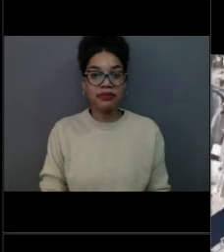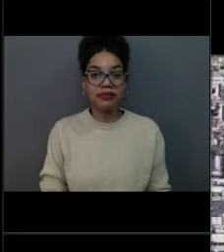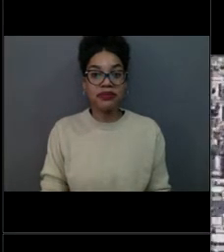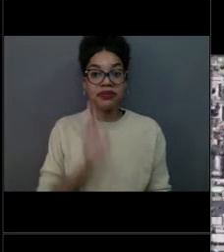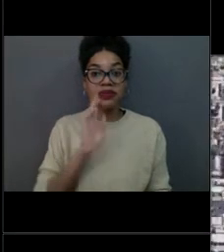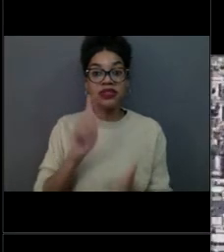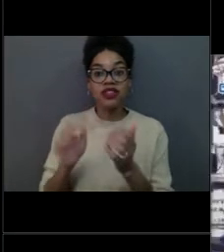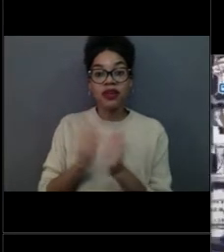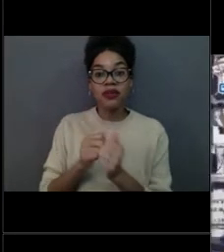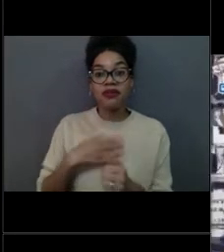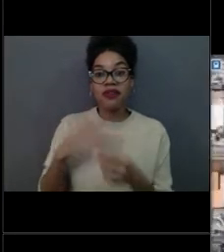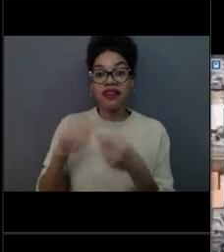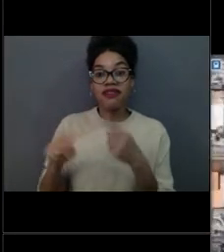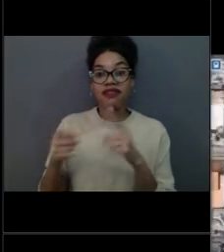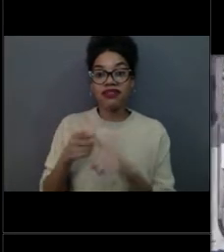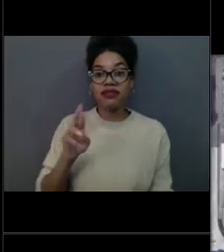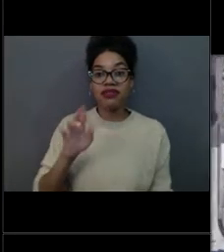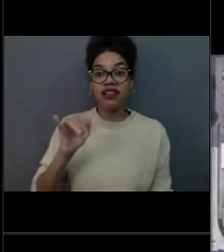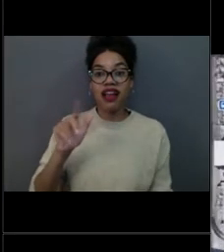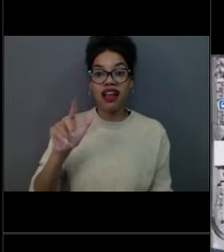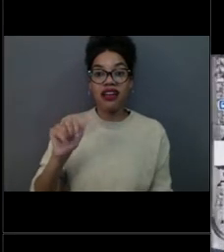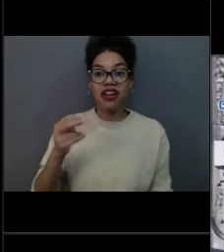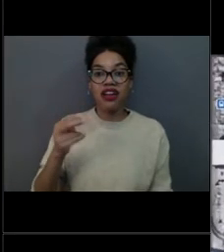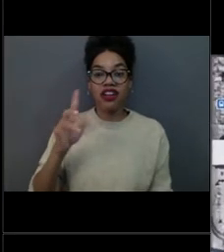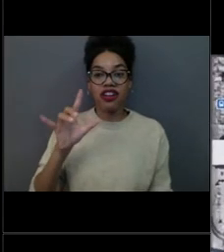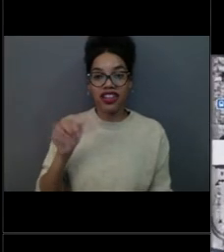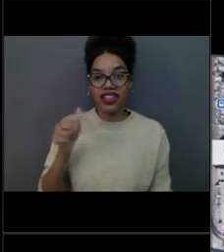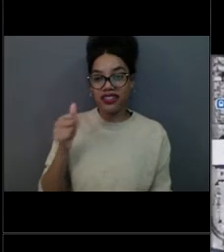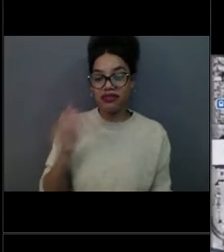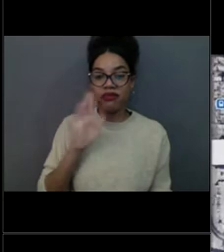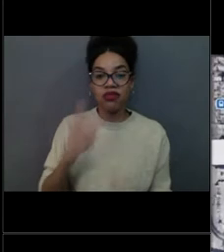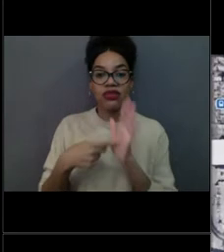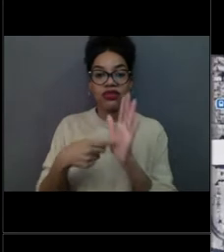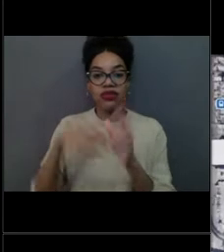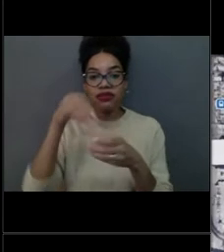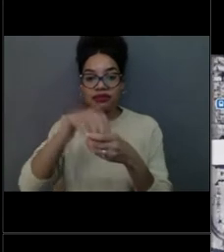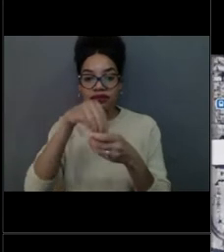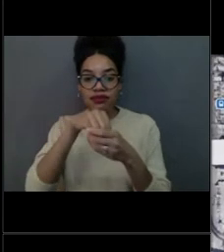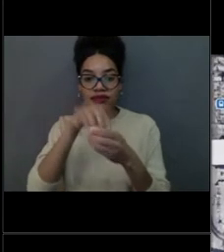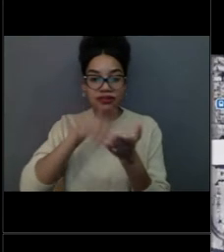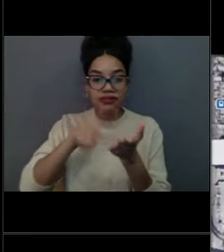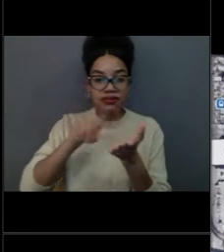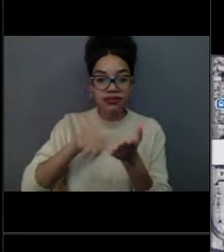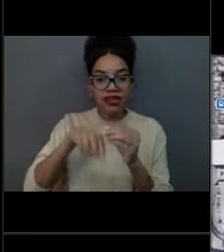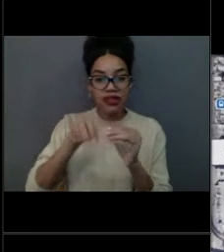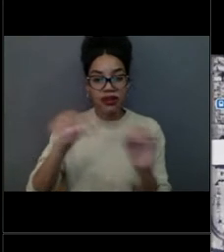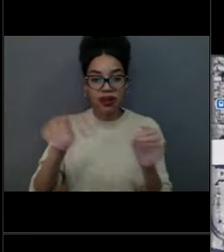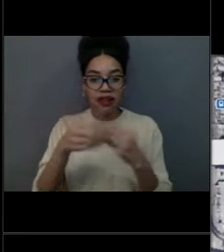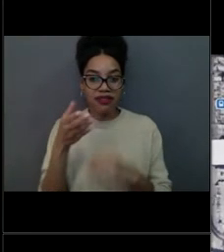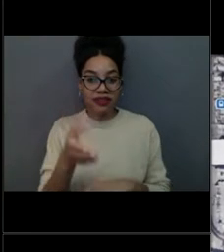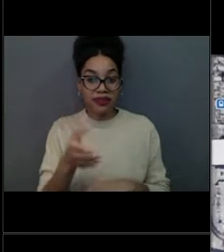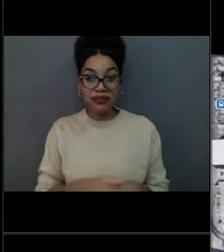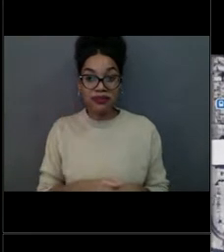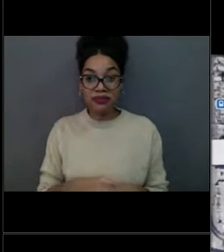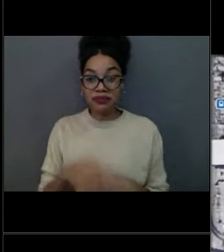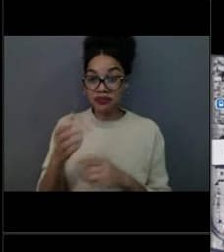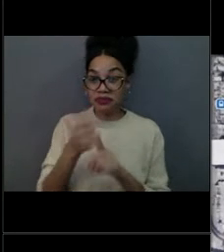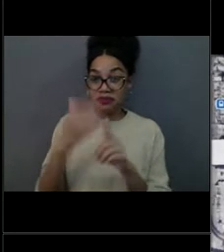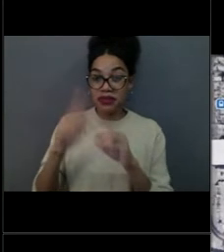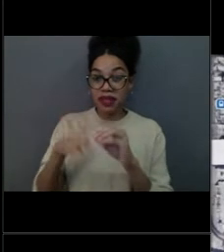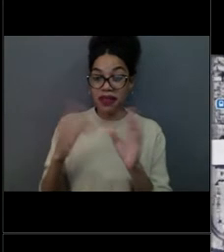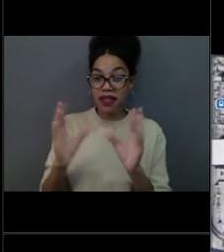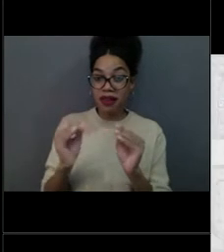friend Brianna Hurley now to show us an inspection of some, and give us some information about some lobsters. Hi,